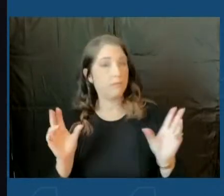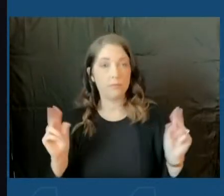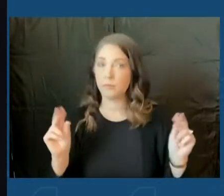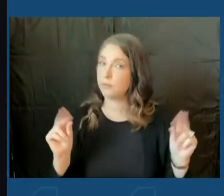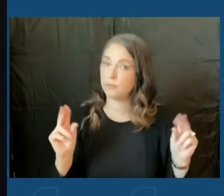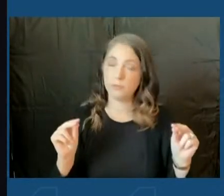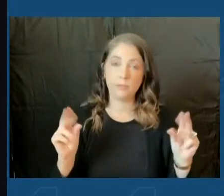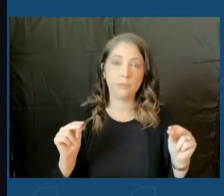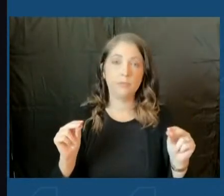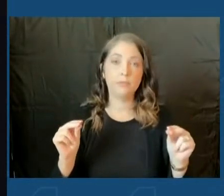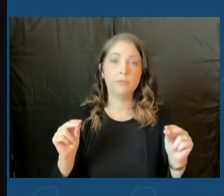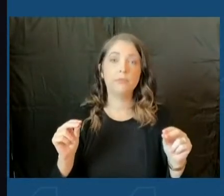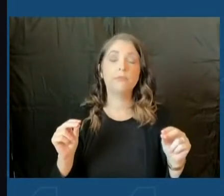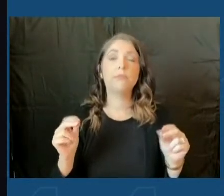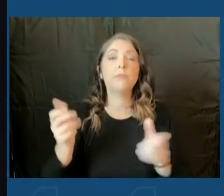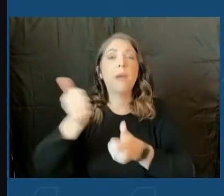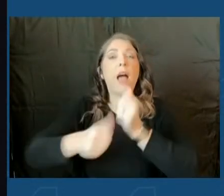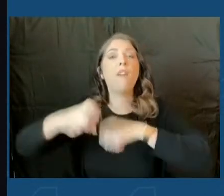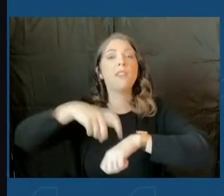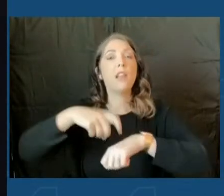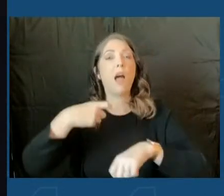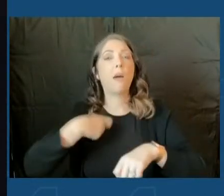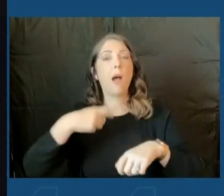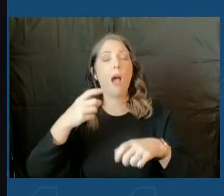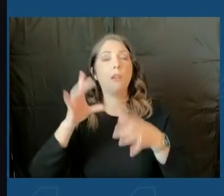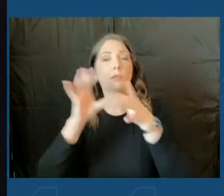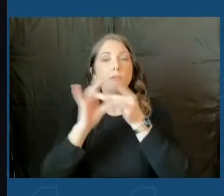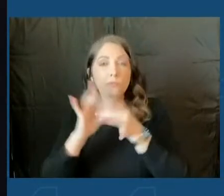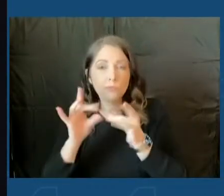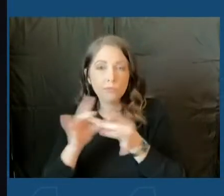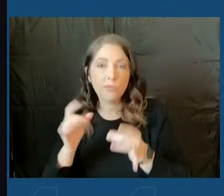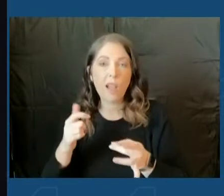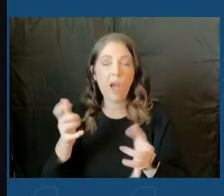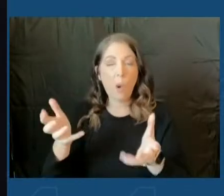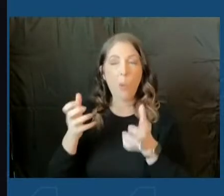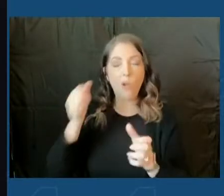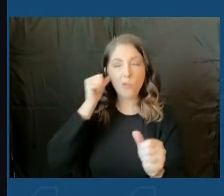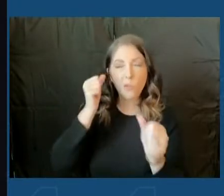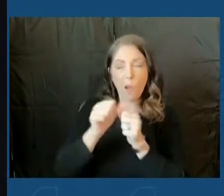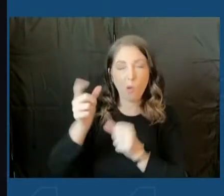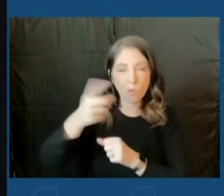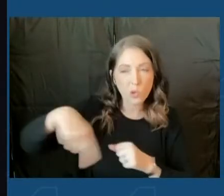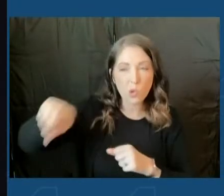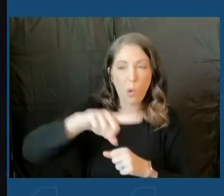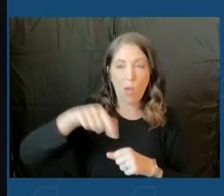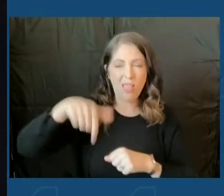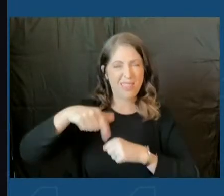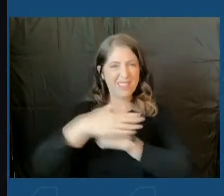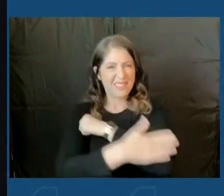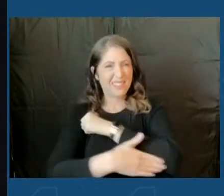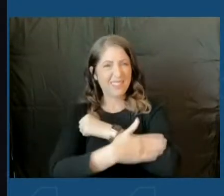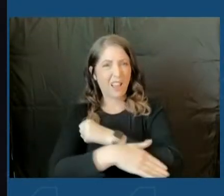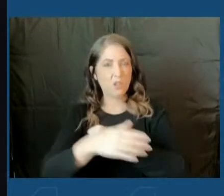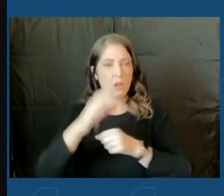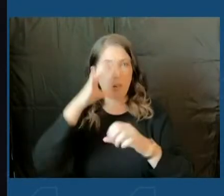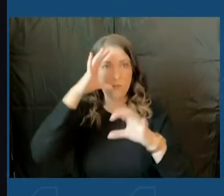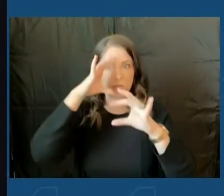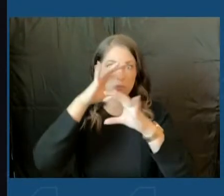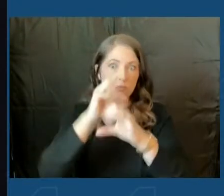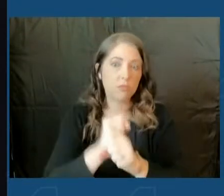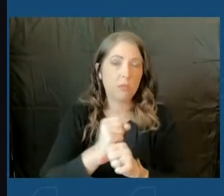all about this country's obscene fascination with guns. We are 4% of the world's